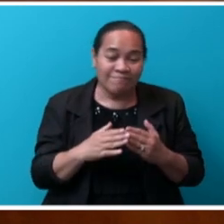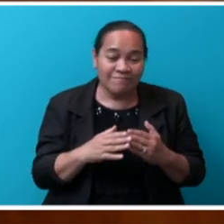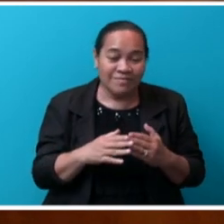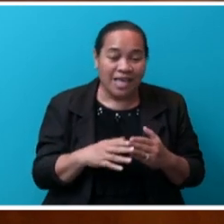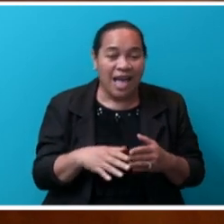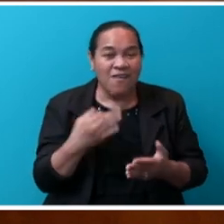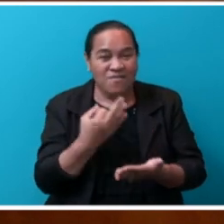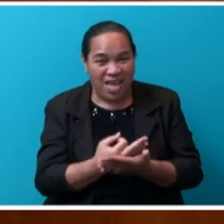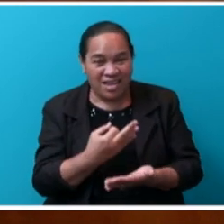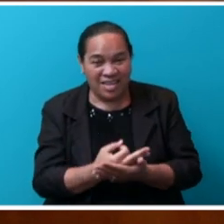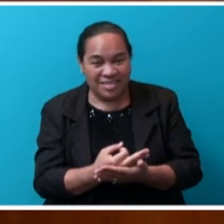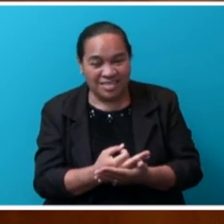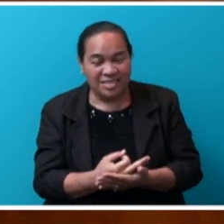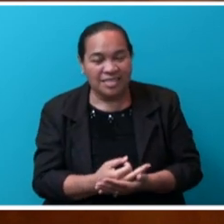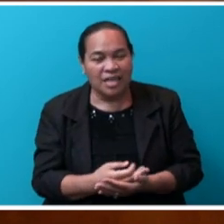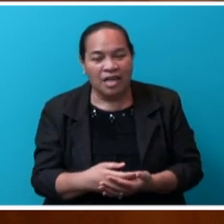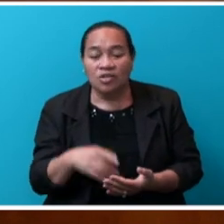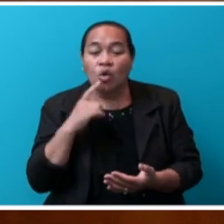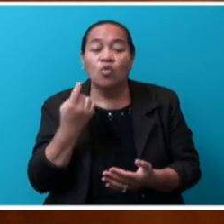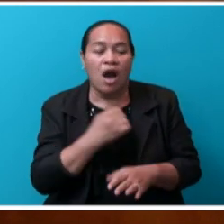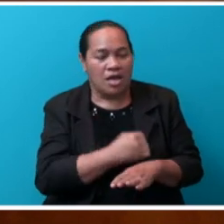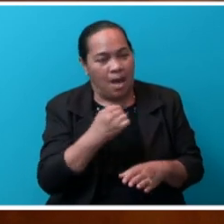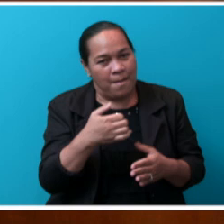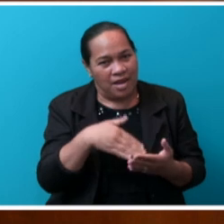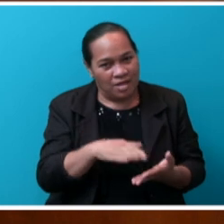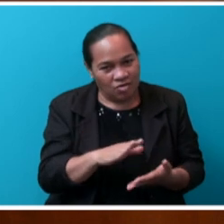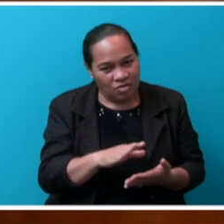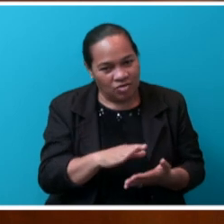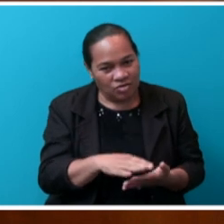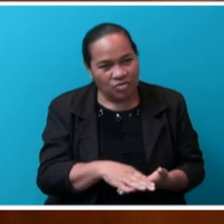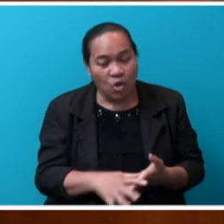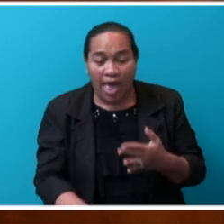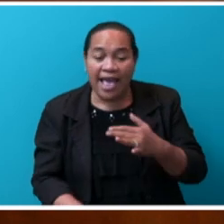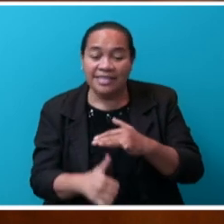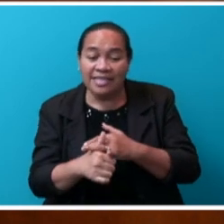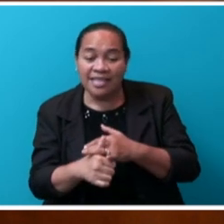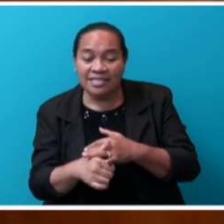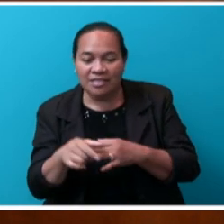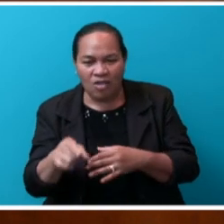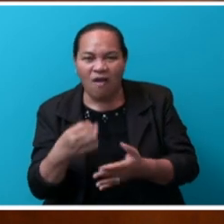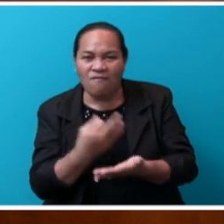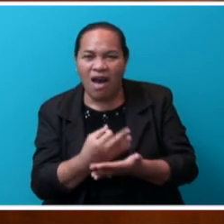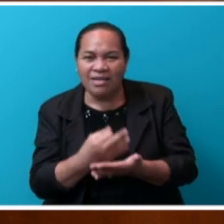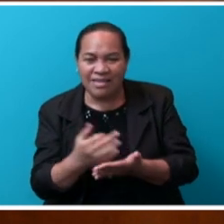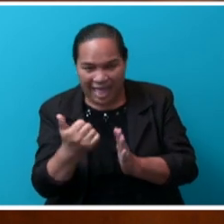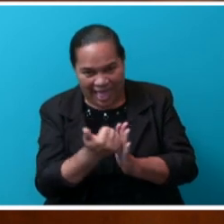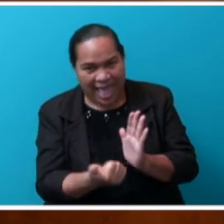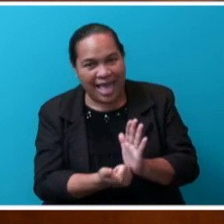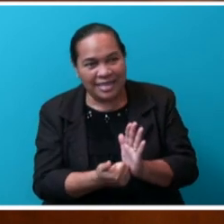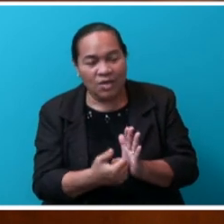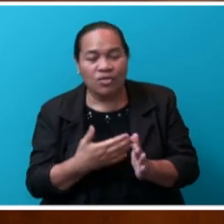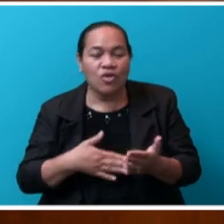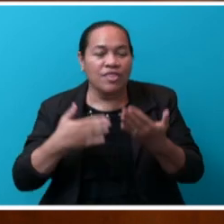mechanism, which has been endorsed by Parliament, the Access to Business Funding Act. And I thank Parliament and honourable